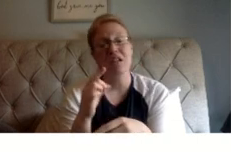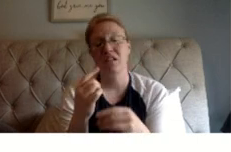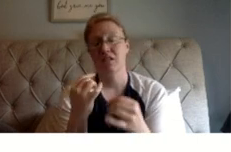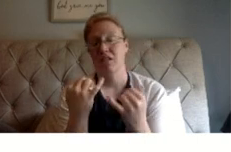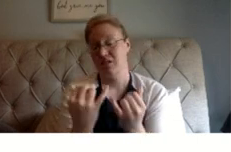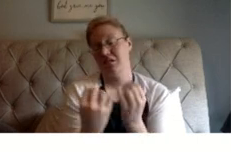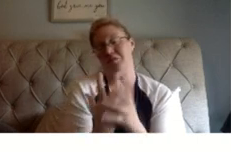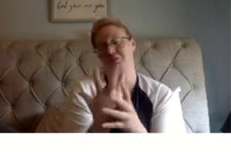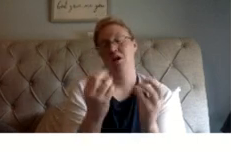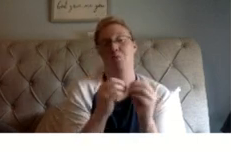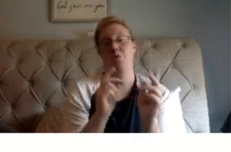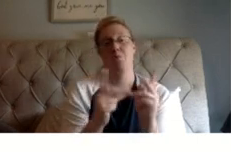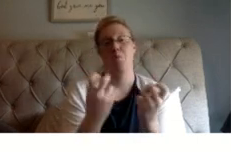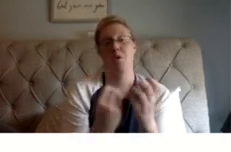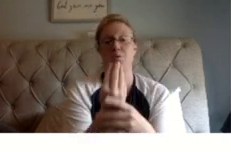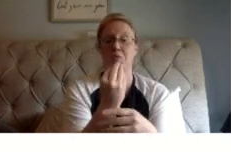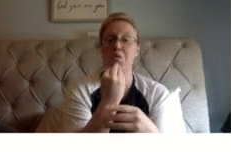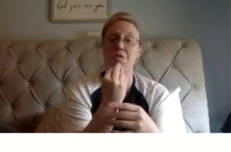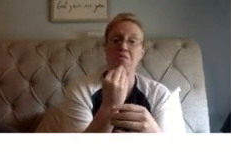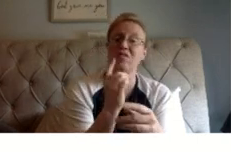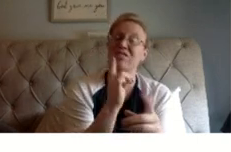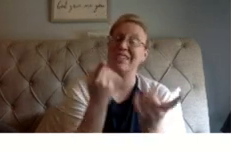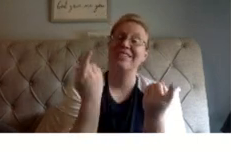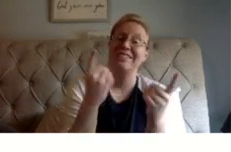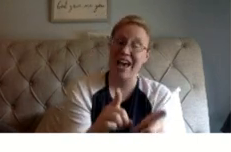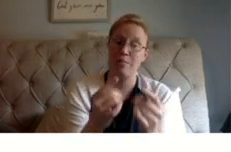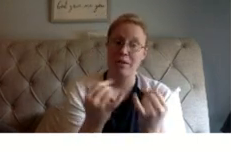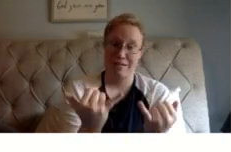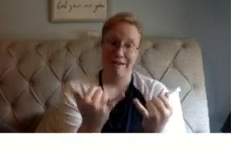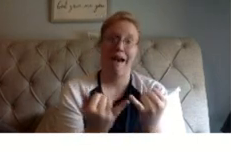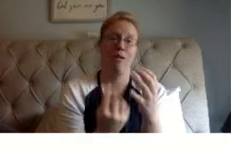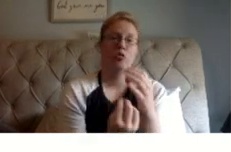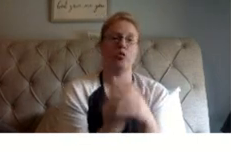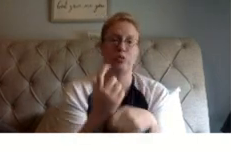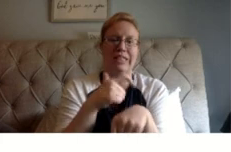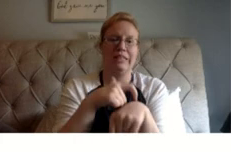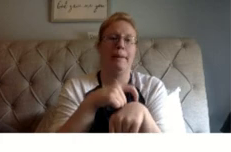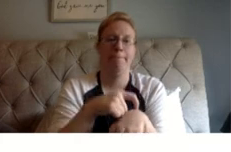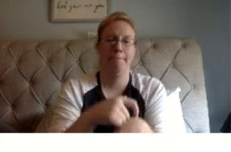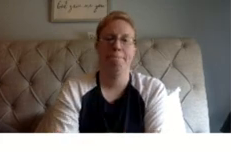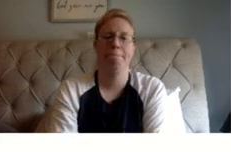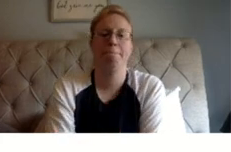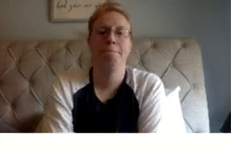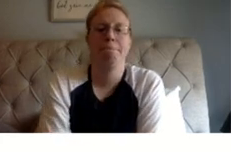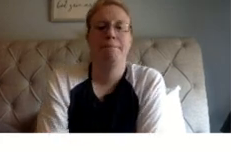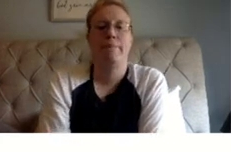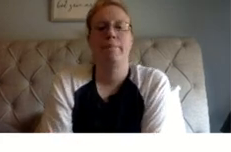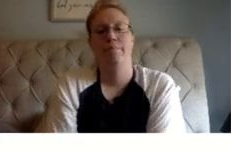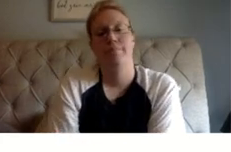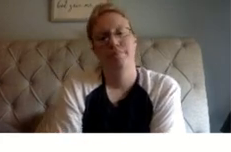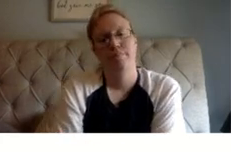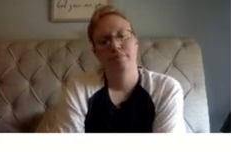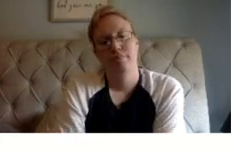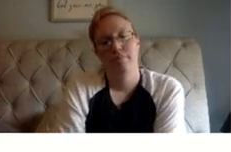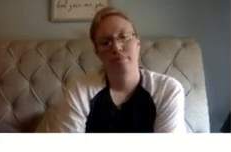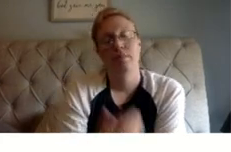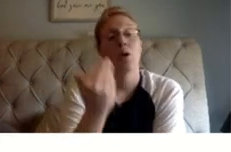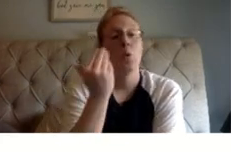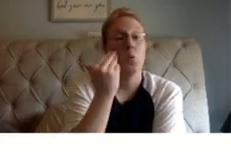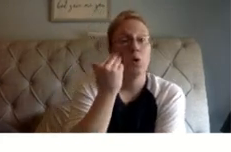more people want to grow food. So it's happening in spring, okay? And we know